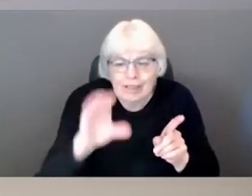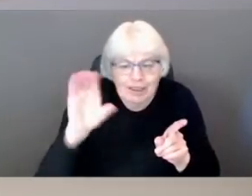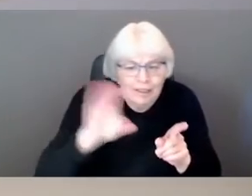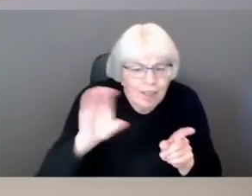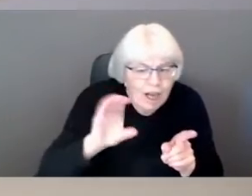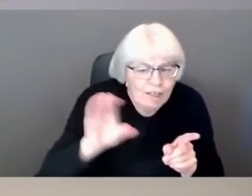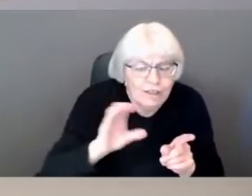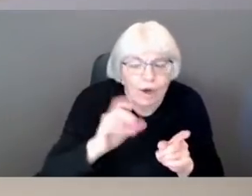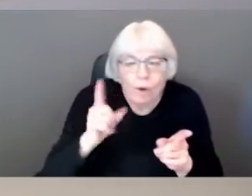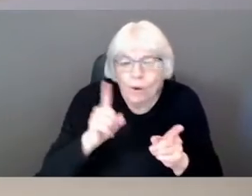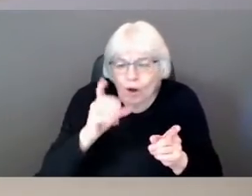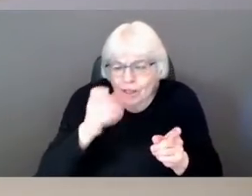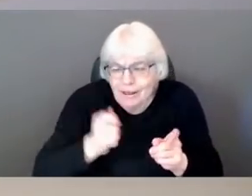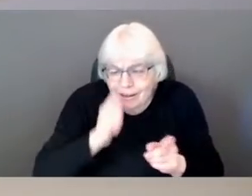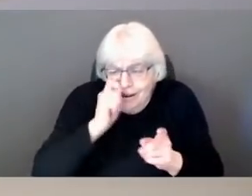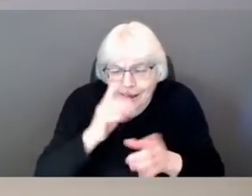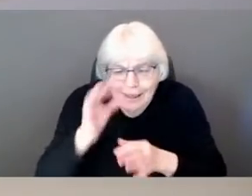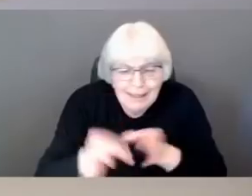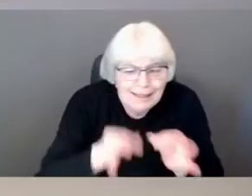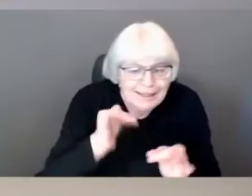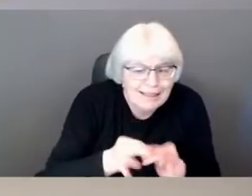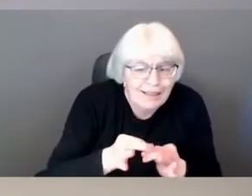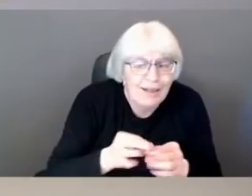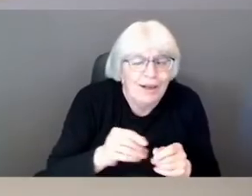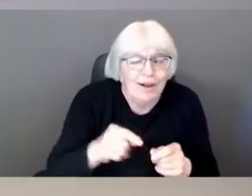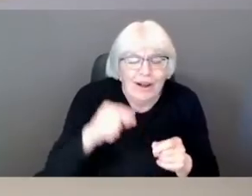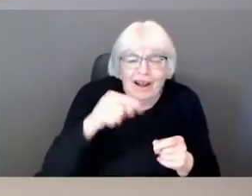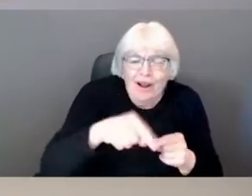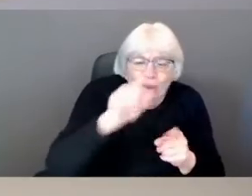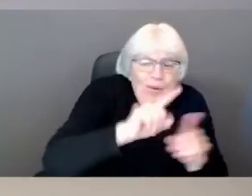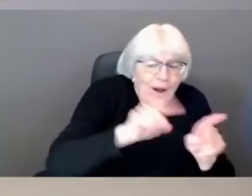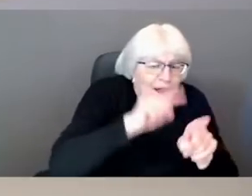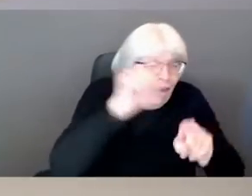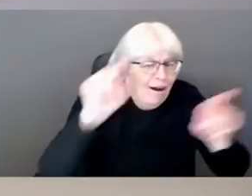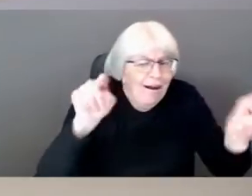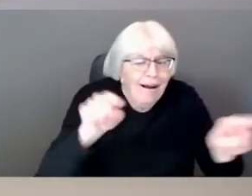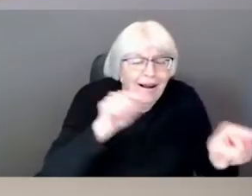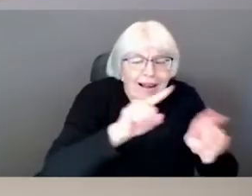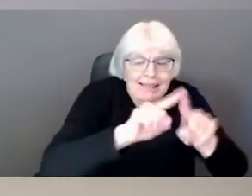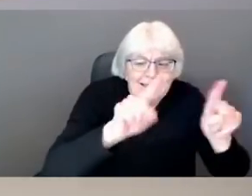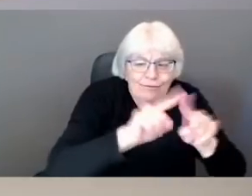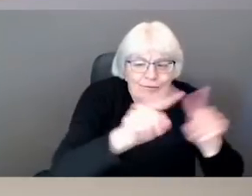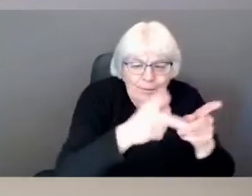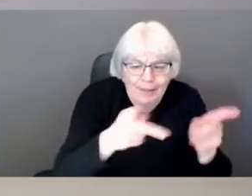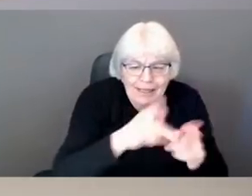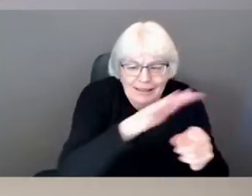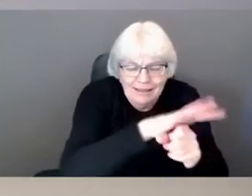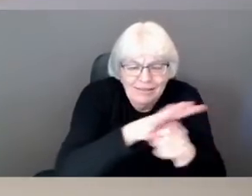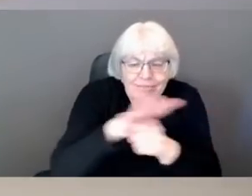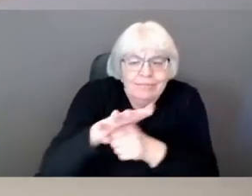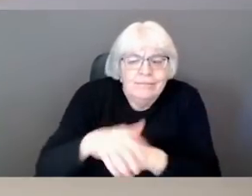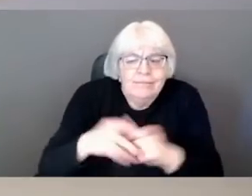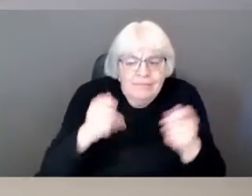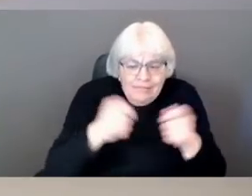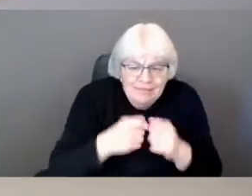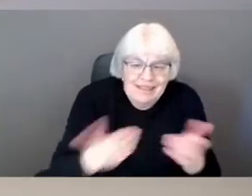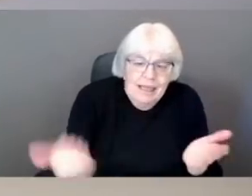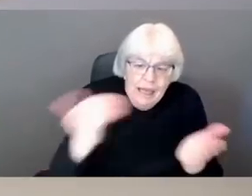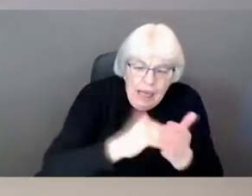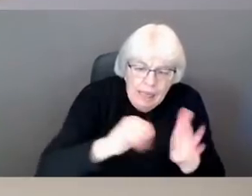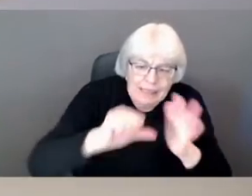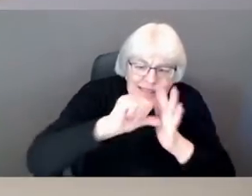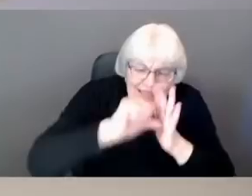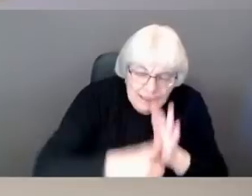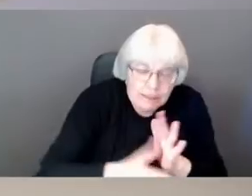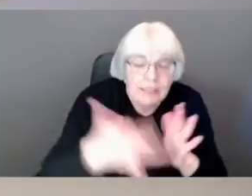that people do get tested. I think it's also important to mention that if people are having symptoms, those rapid antigen tests, we've